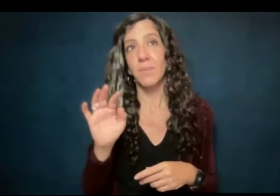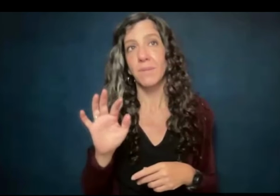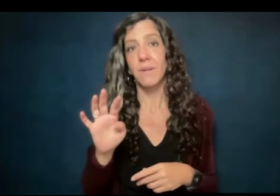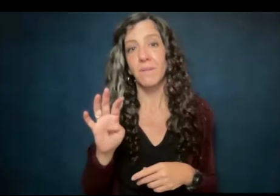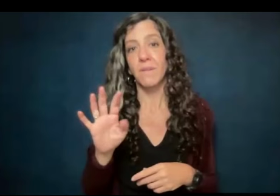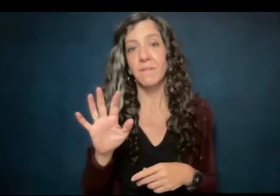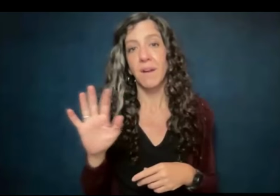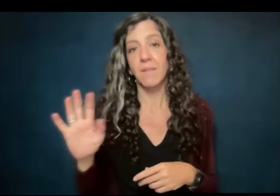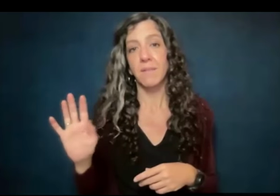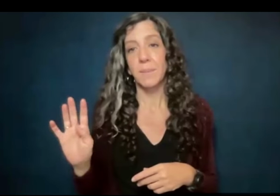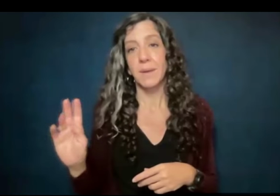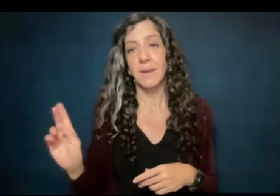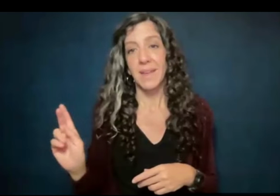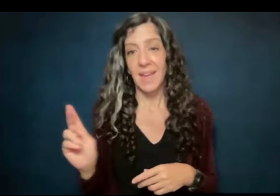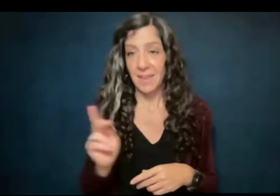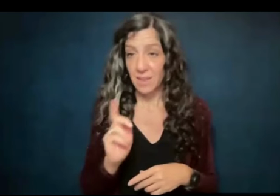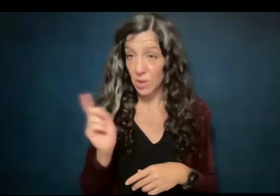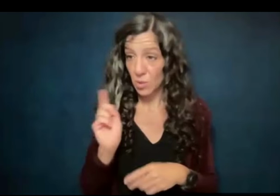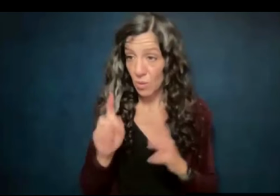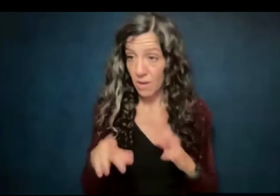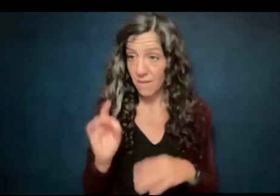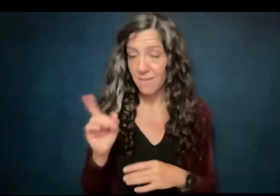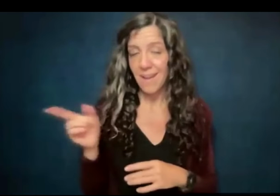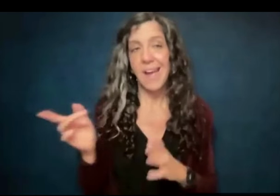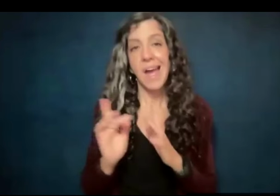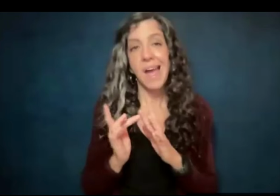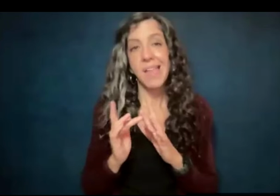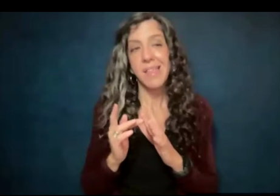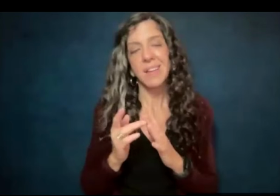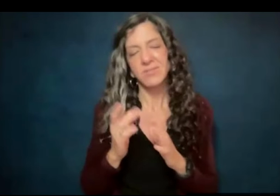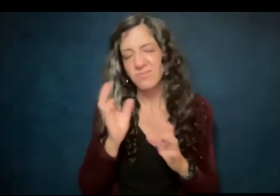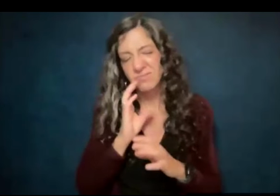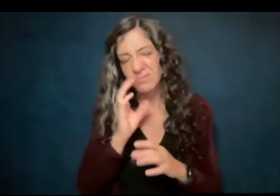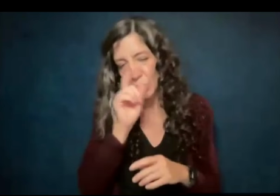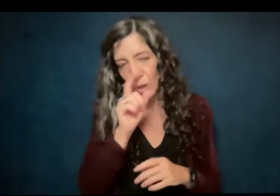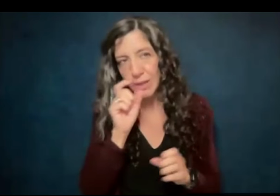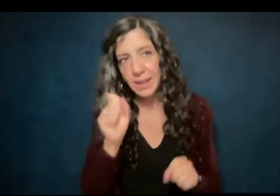545BK. It can be found online using a Google search.